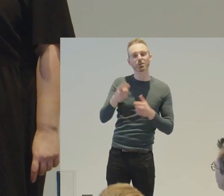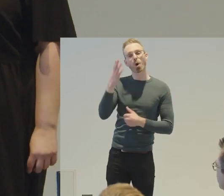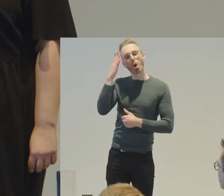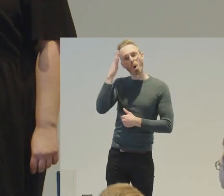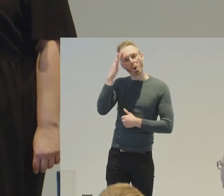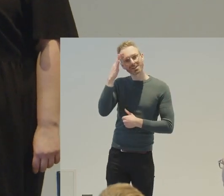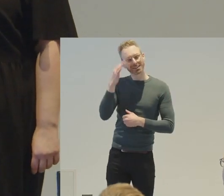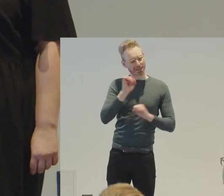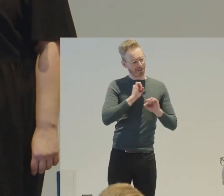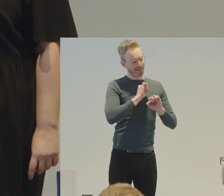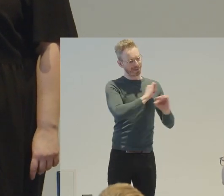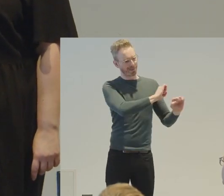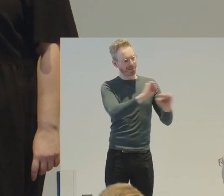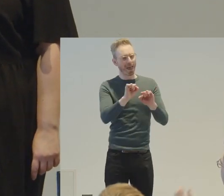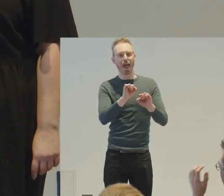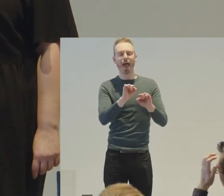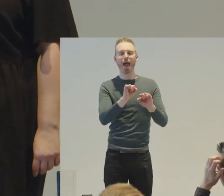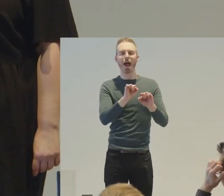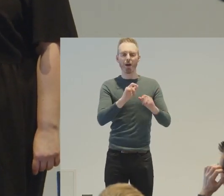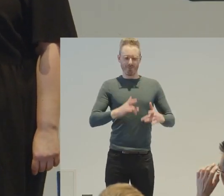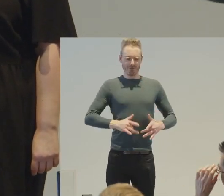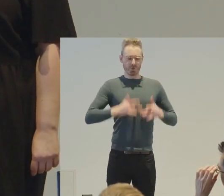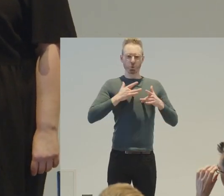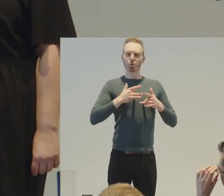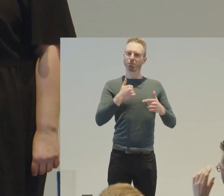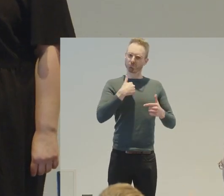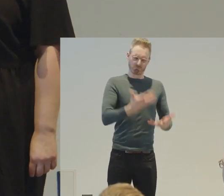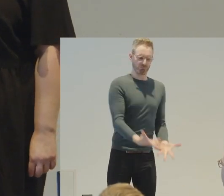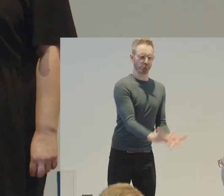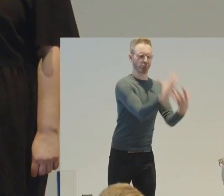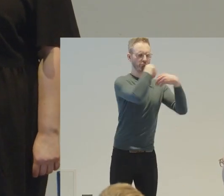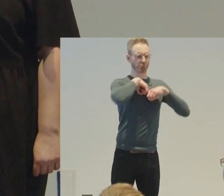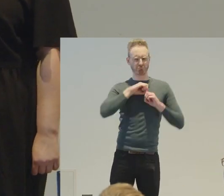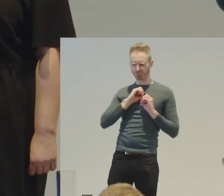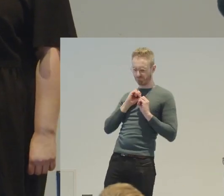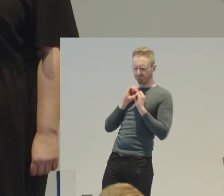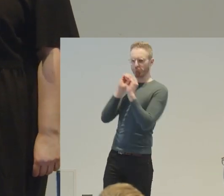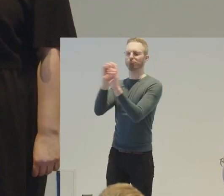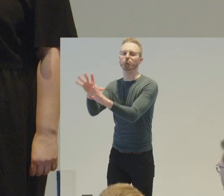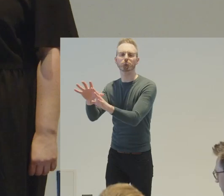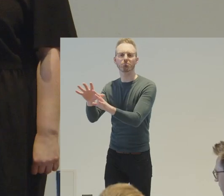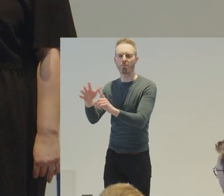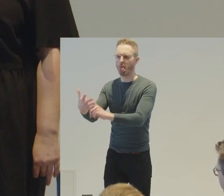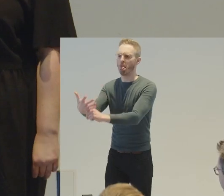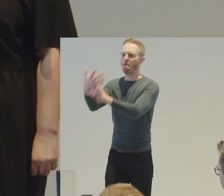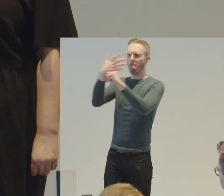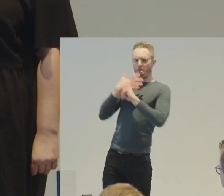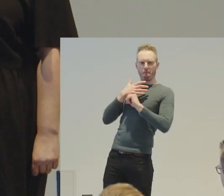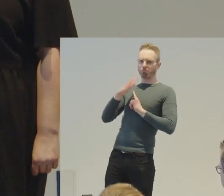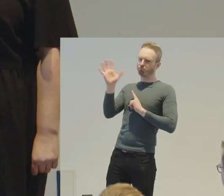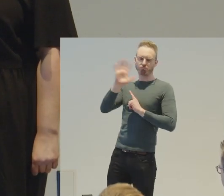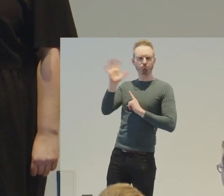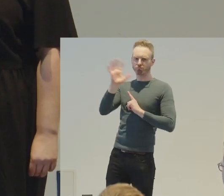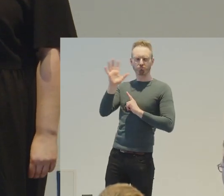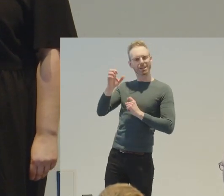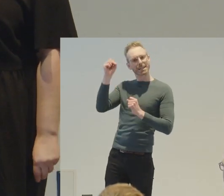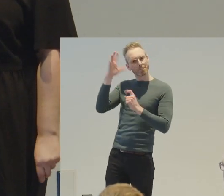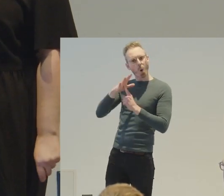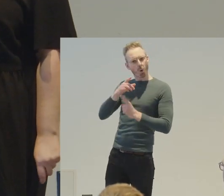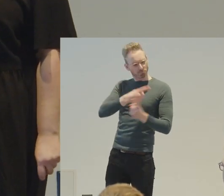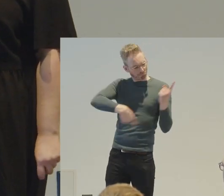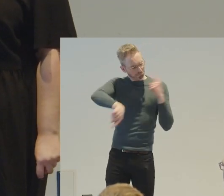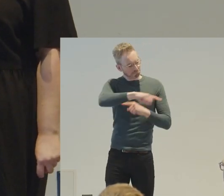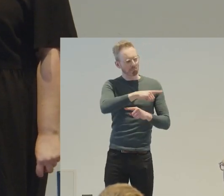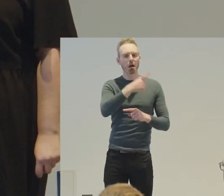to make sure that, you know, that we're not in boxes like we used to be, you know. We want to, like, you know, show that we